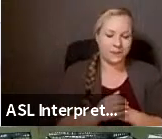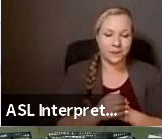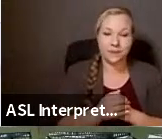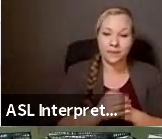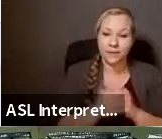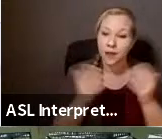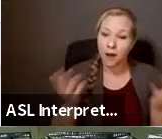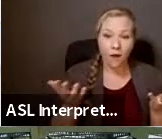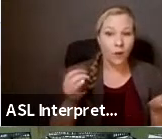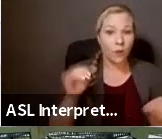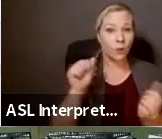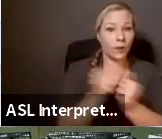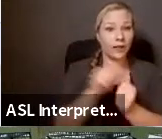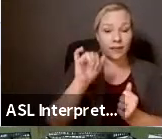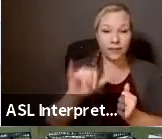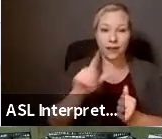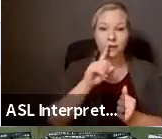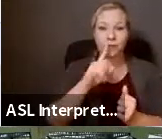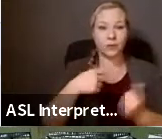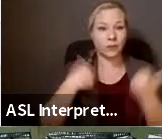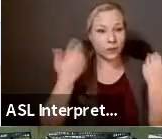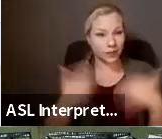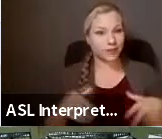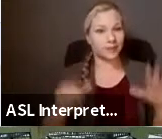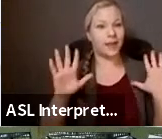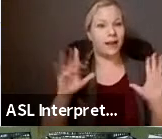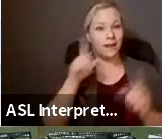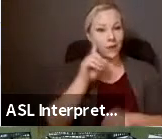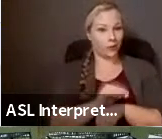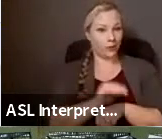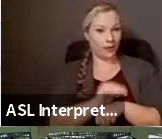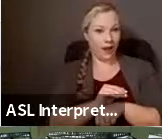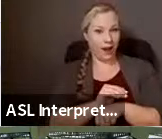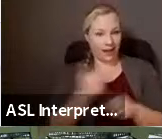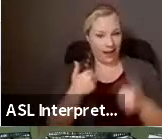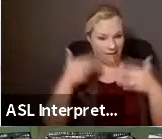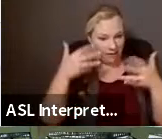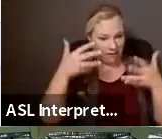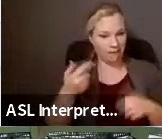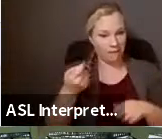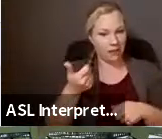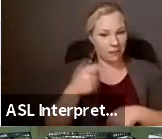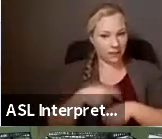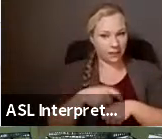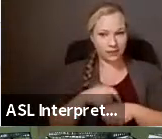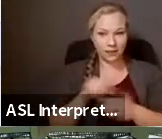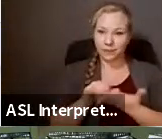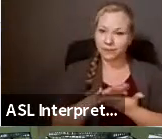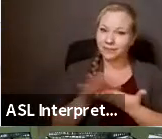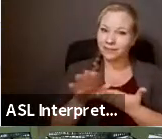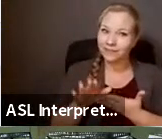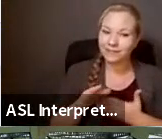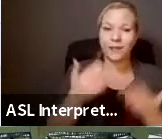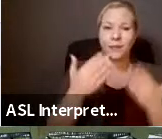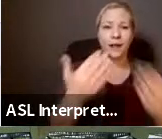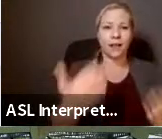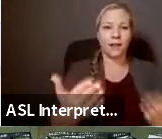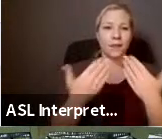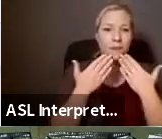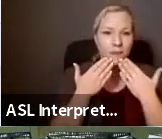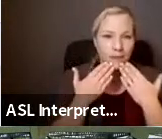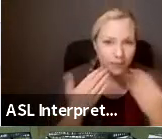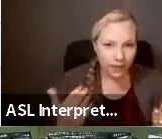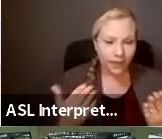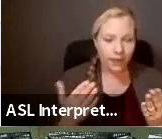we are done for this evening with a couple minutes to spare. So I want to thank you all for